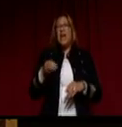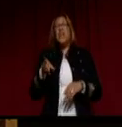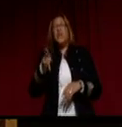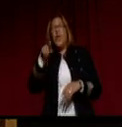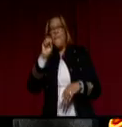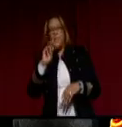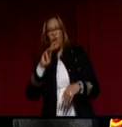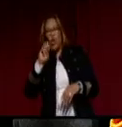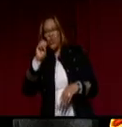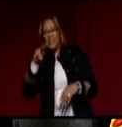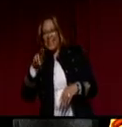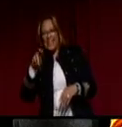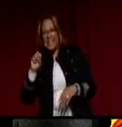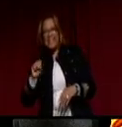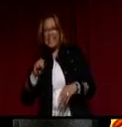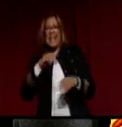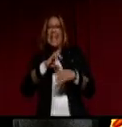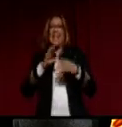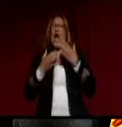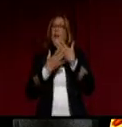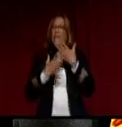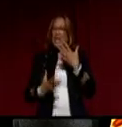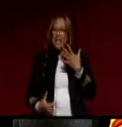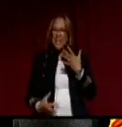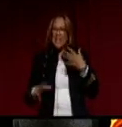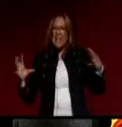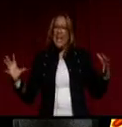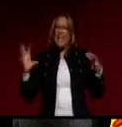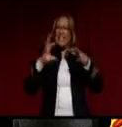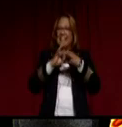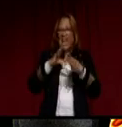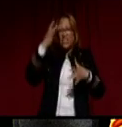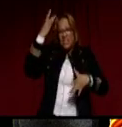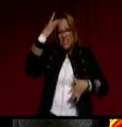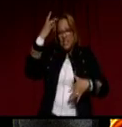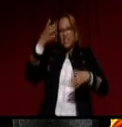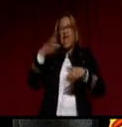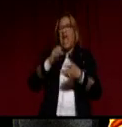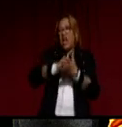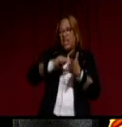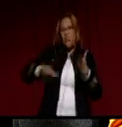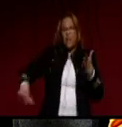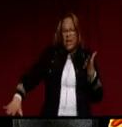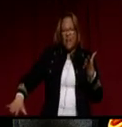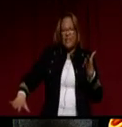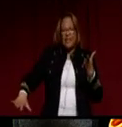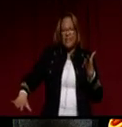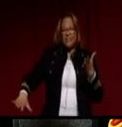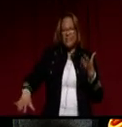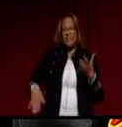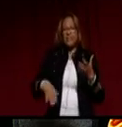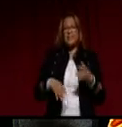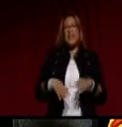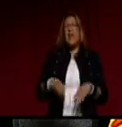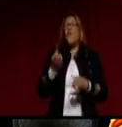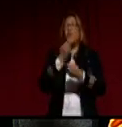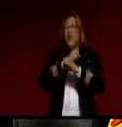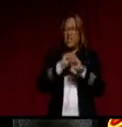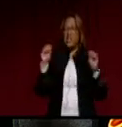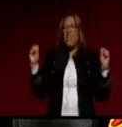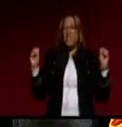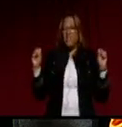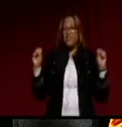our blood that attach to a virus and hold it and get rid of it, then we are safer.